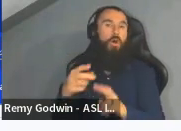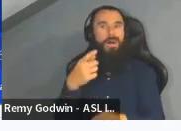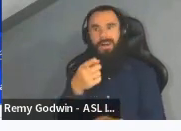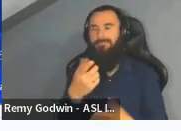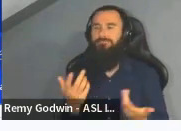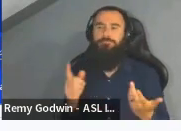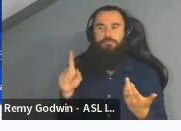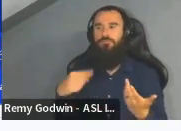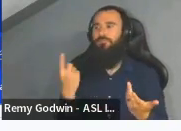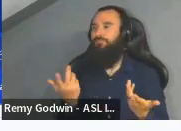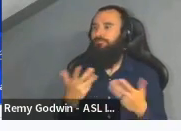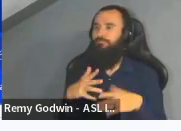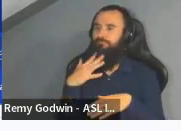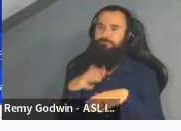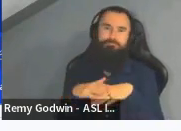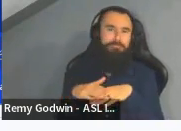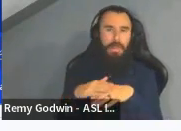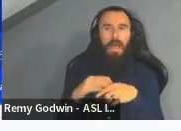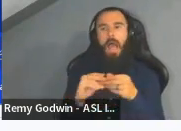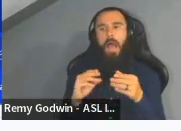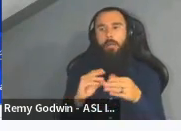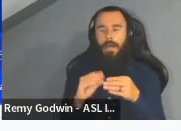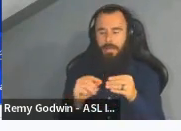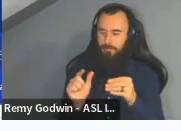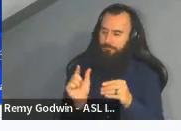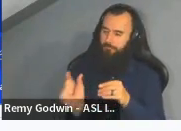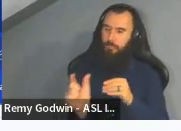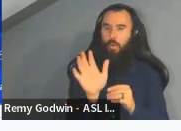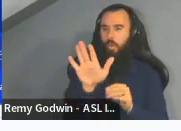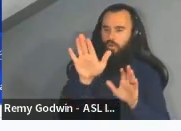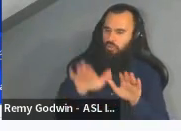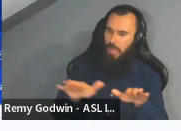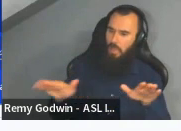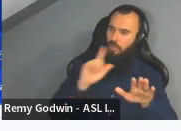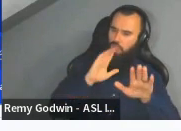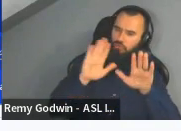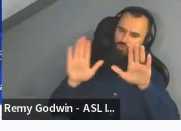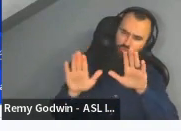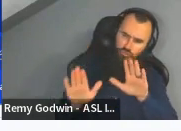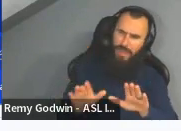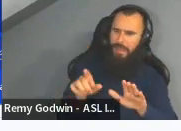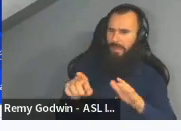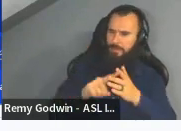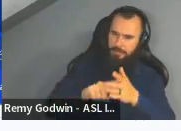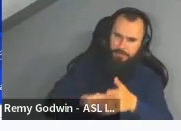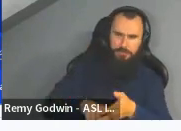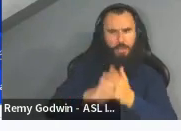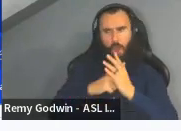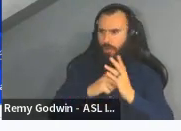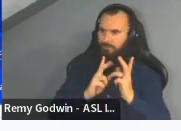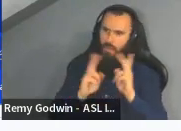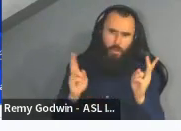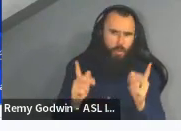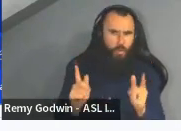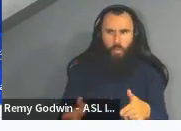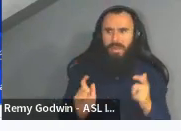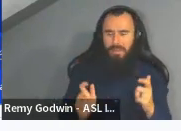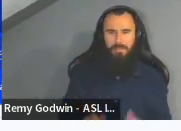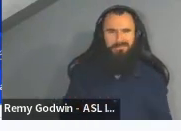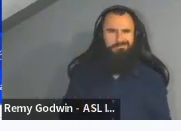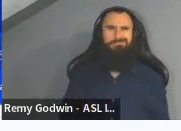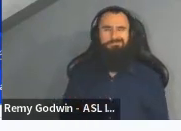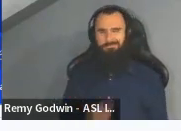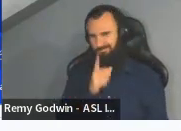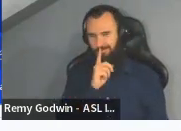on, oh, your child's doing great, he's getting started, they started quickly, as opposed